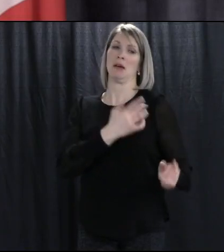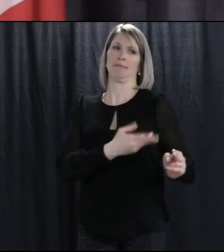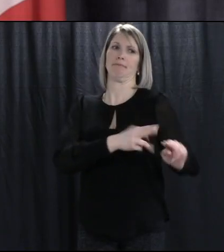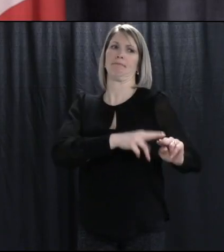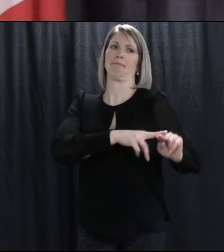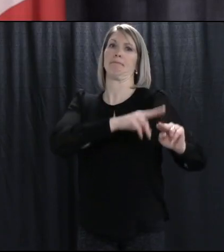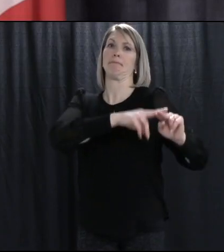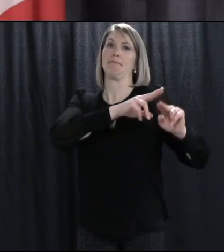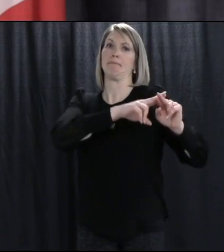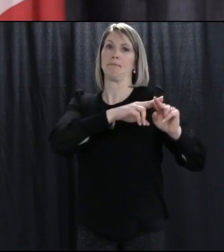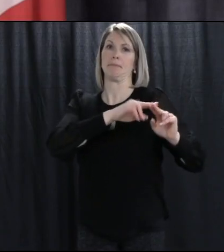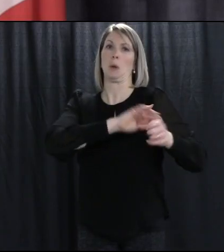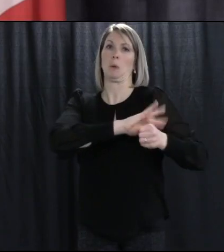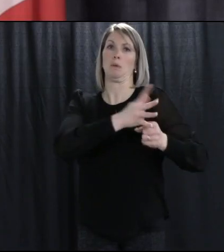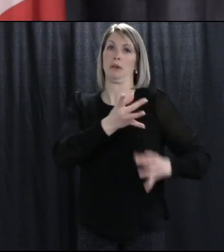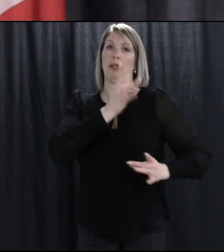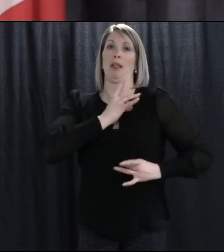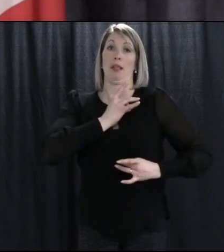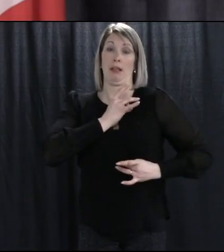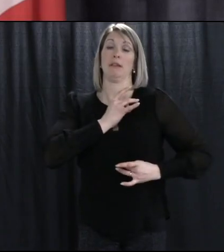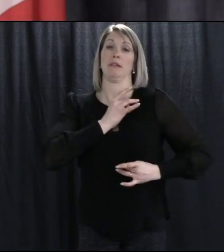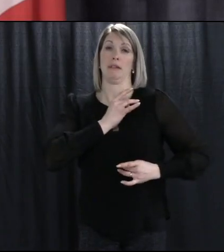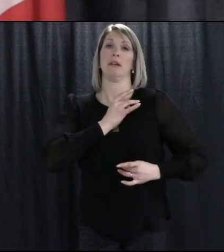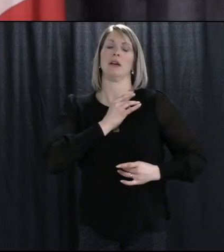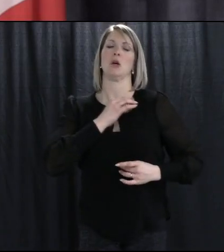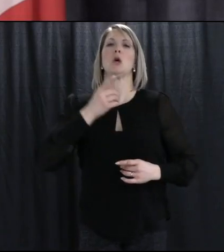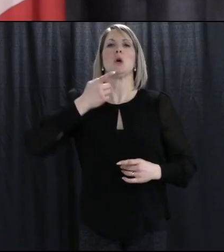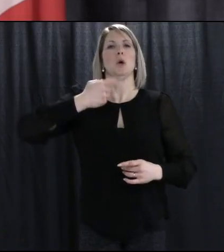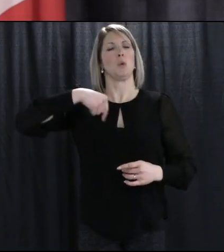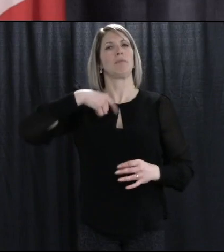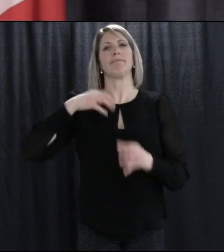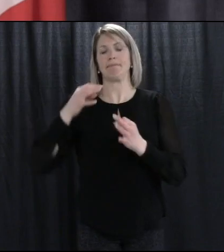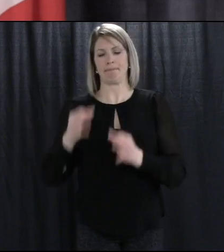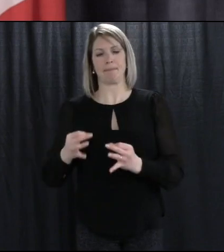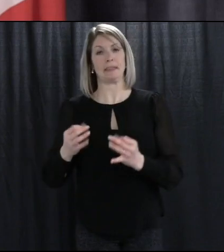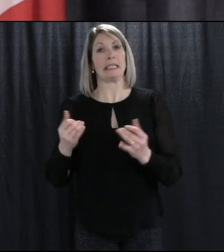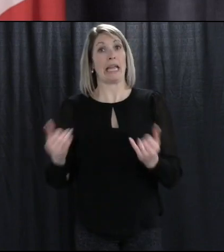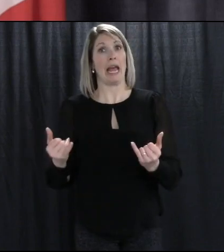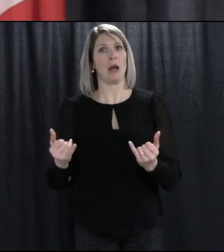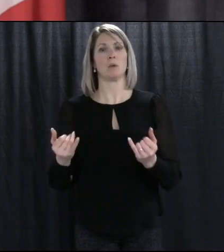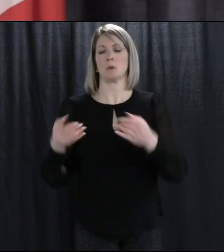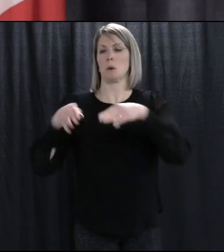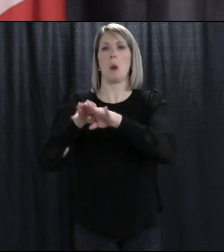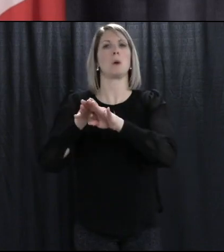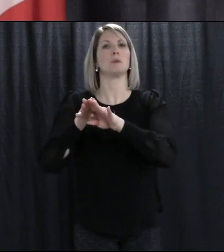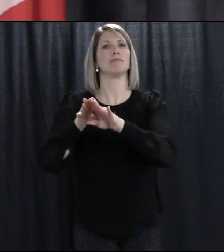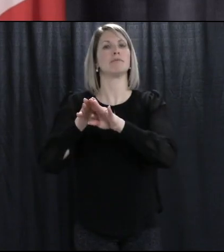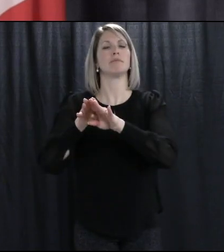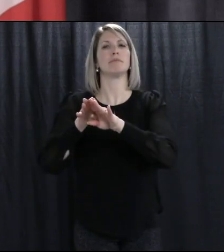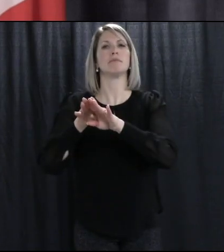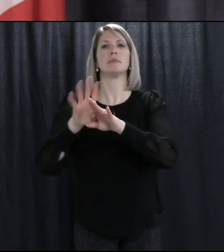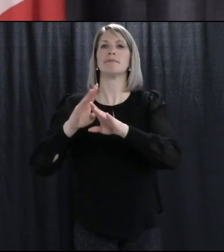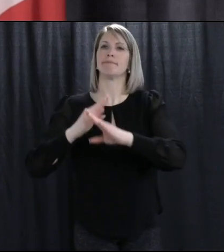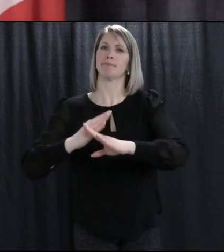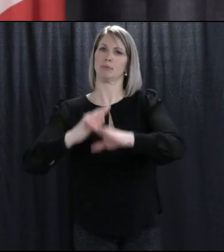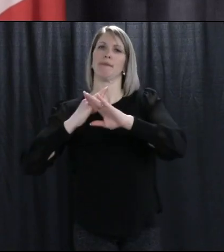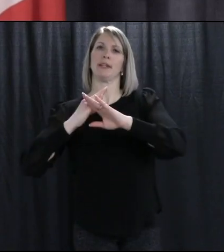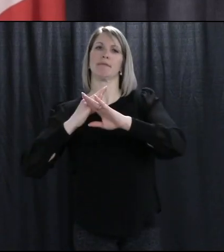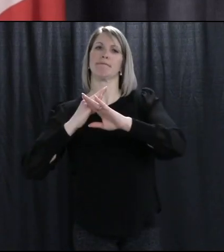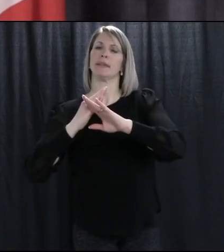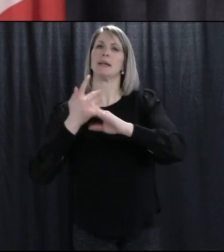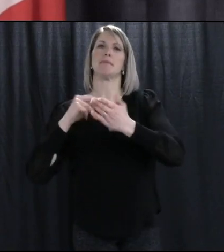I think if we can put some of these social distancing measures in place, the restrictions with regard